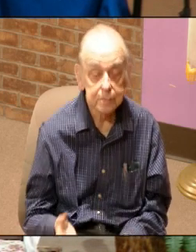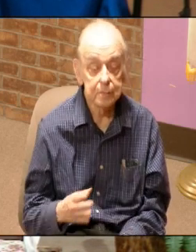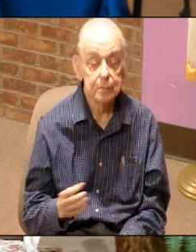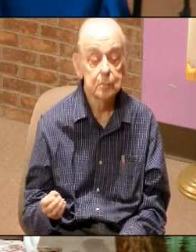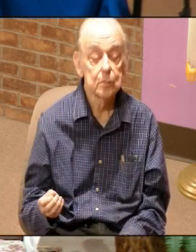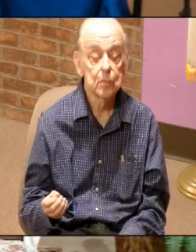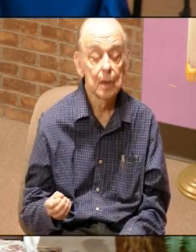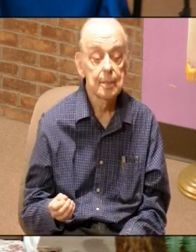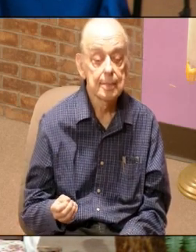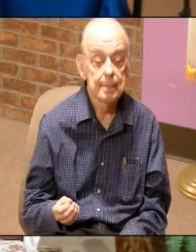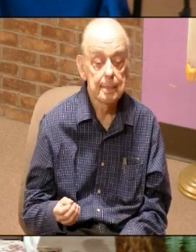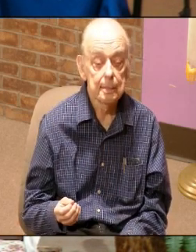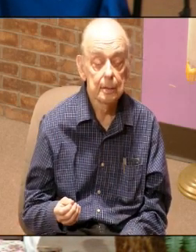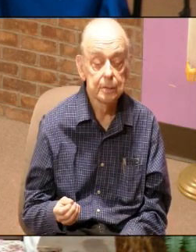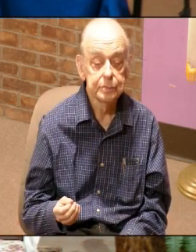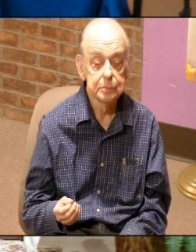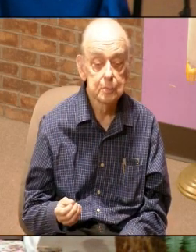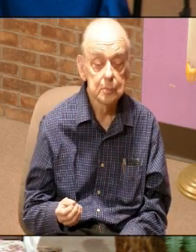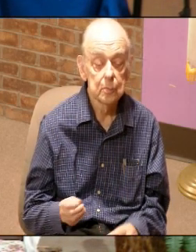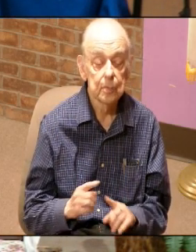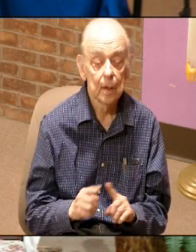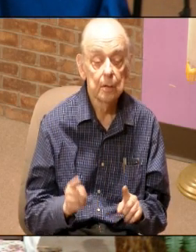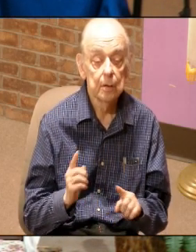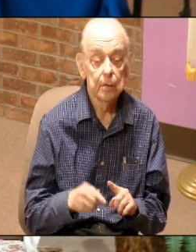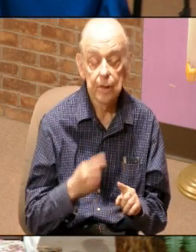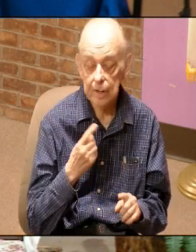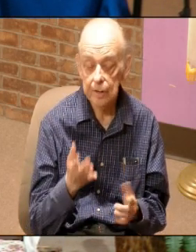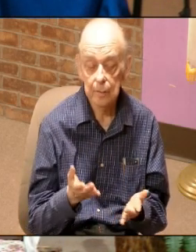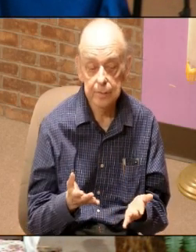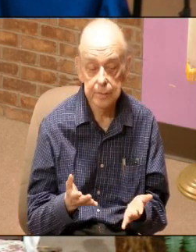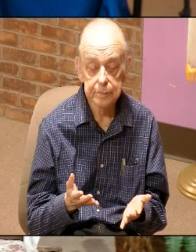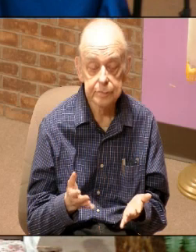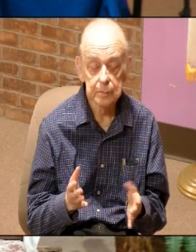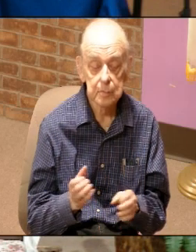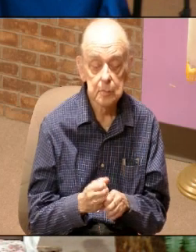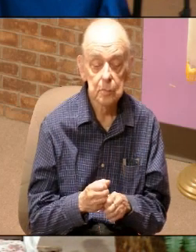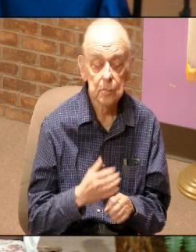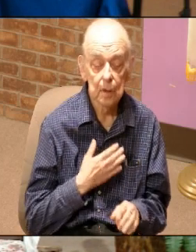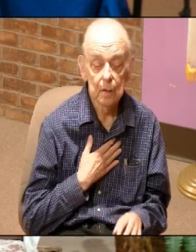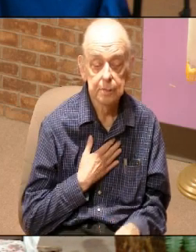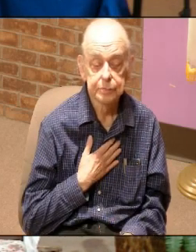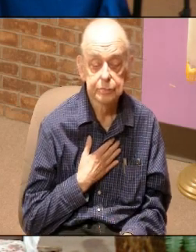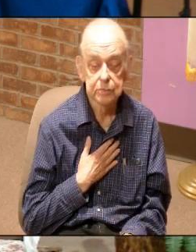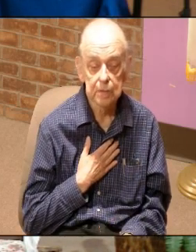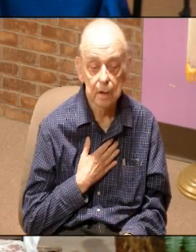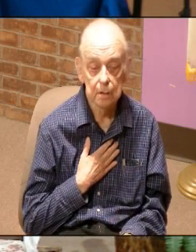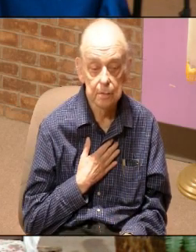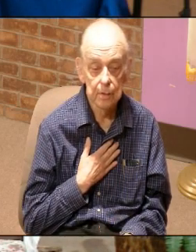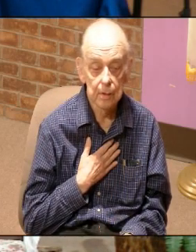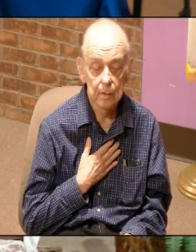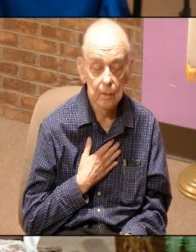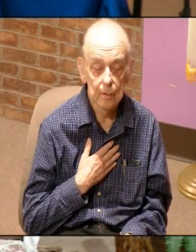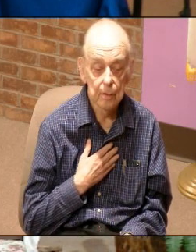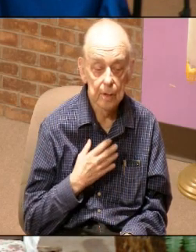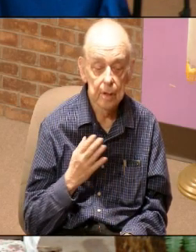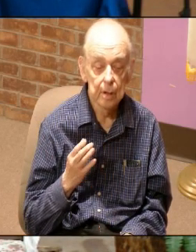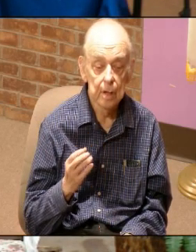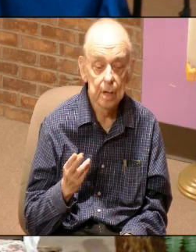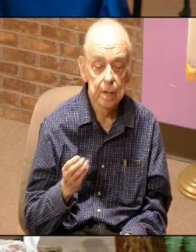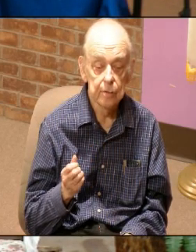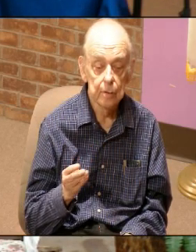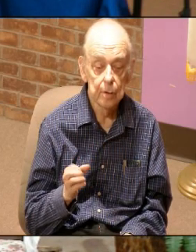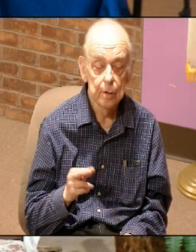And then so, but can I tell you something? I got my sense of humor from my mother.